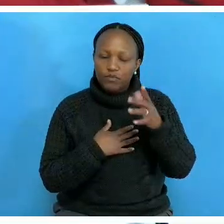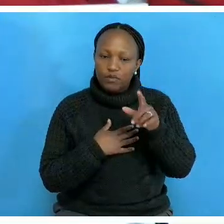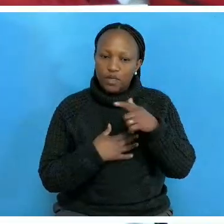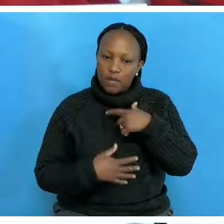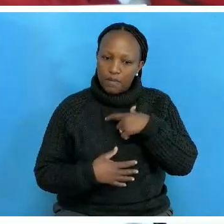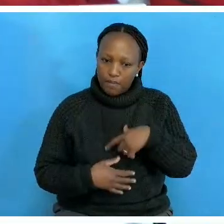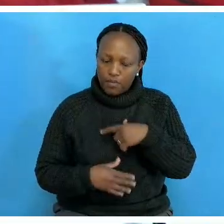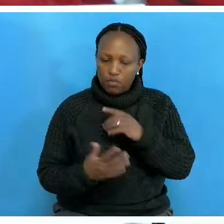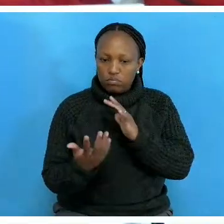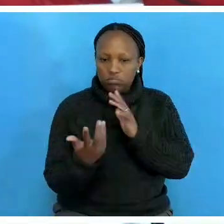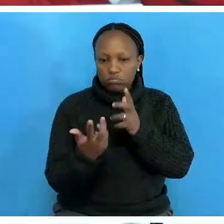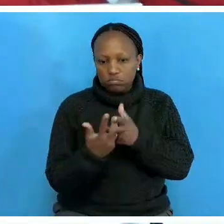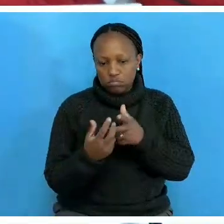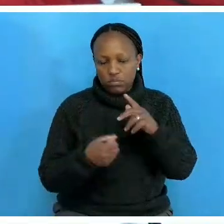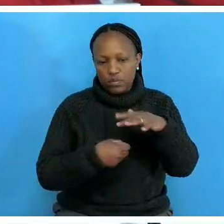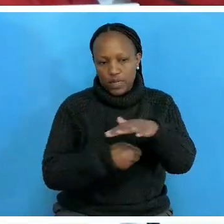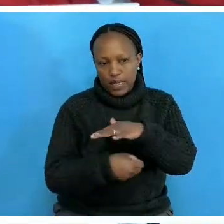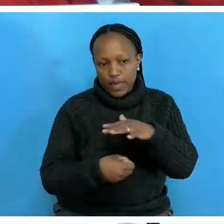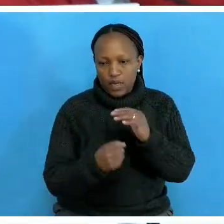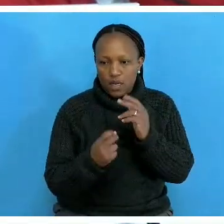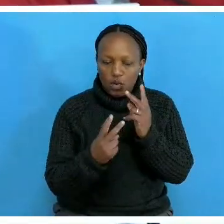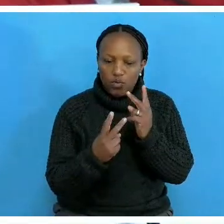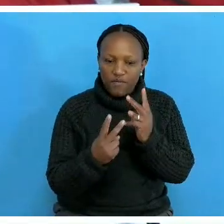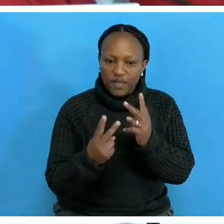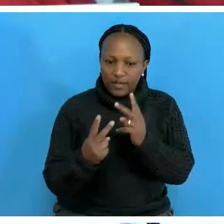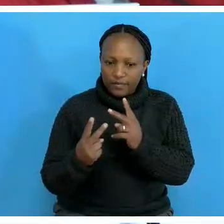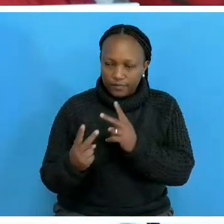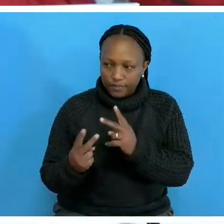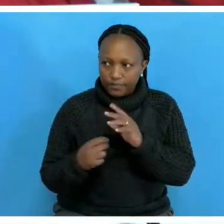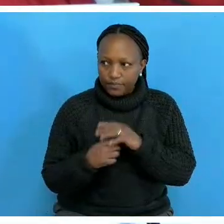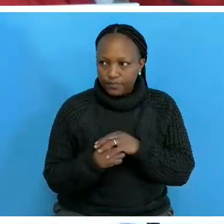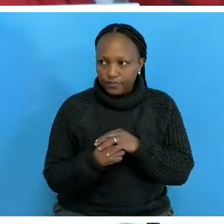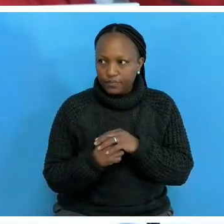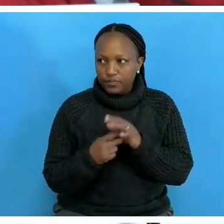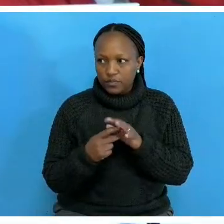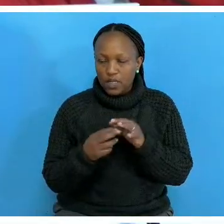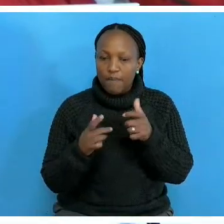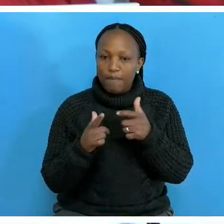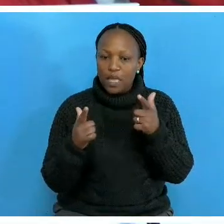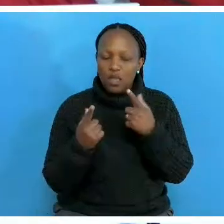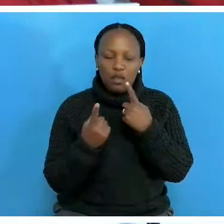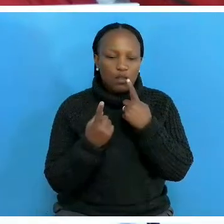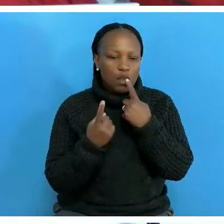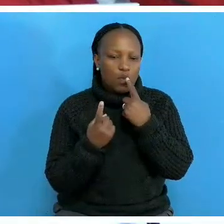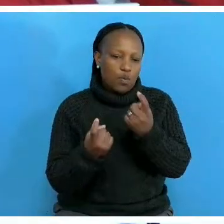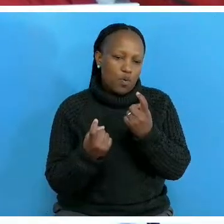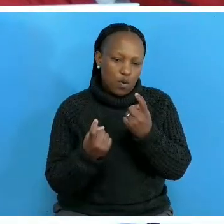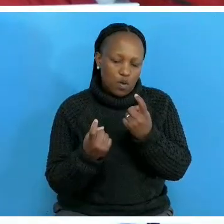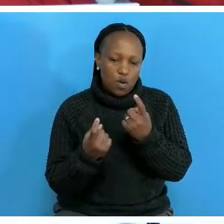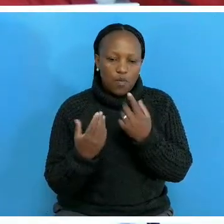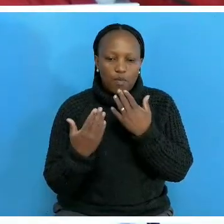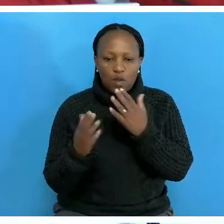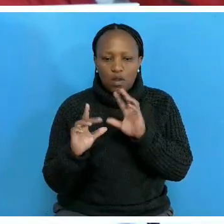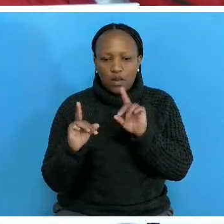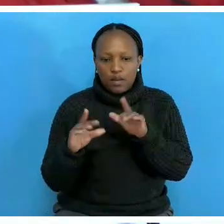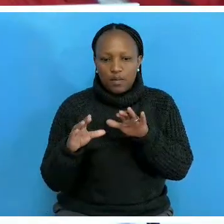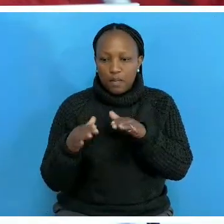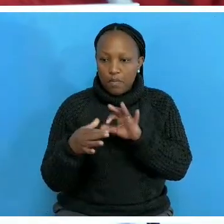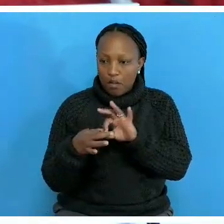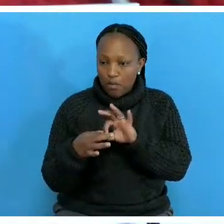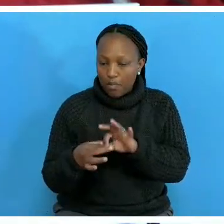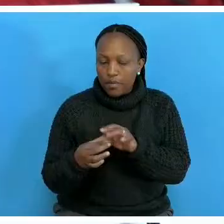personalized accordingly to the area that we are visiting. There's really a big cry out, and I want to thank the department as well for their